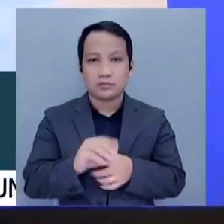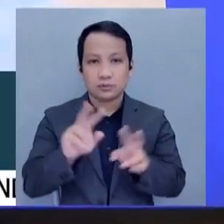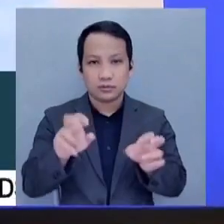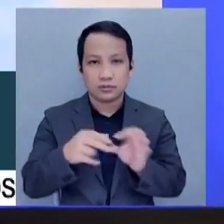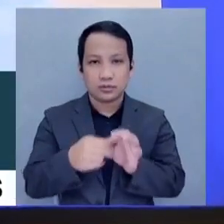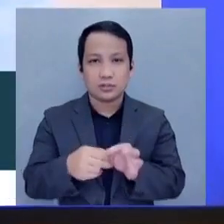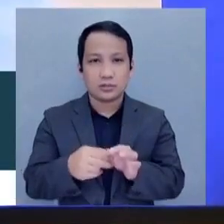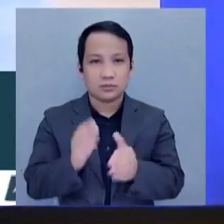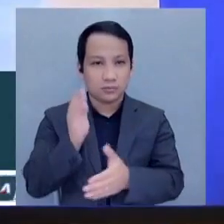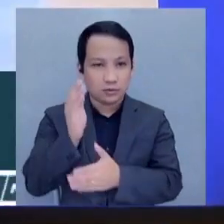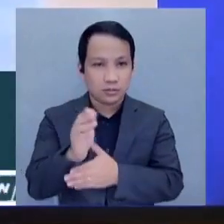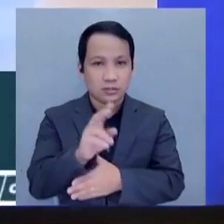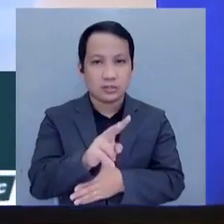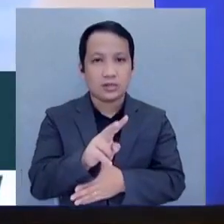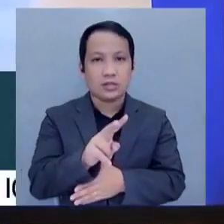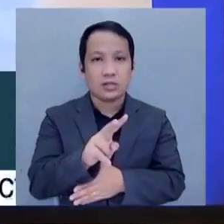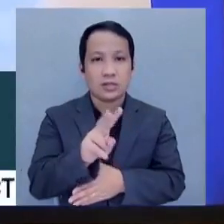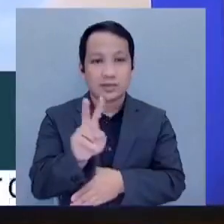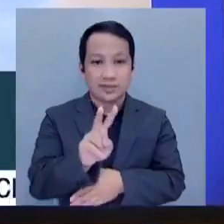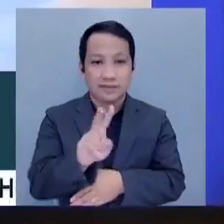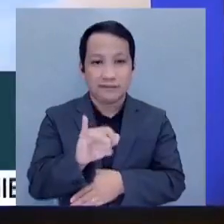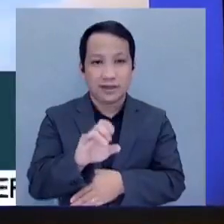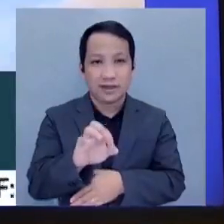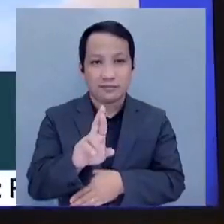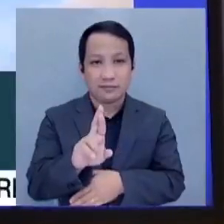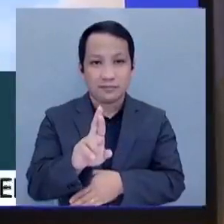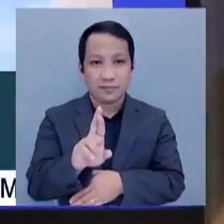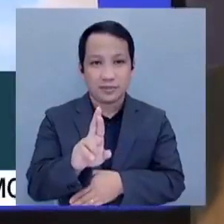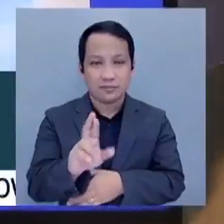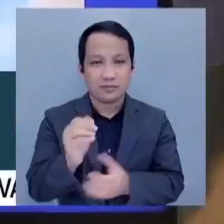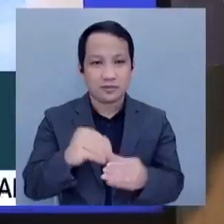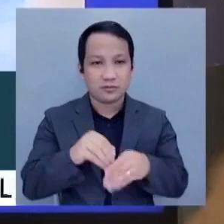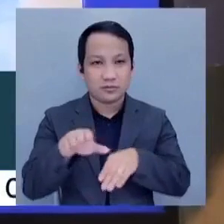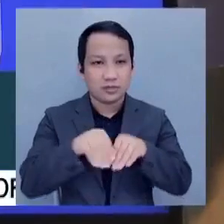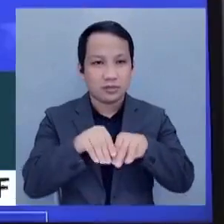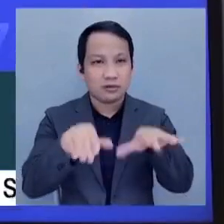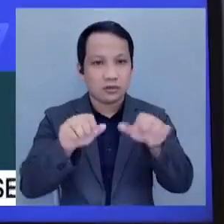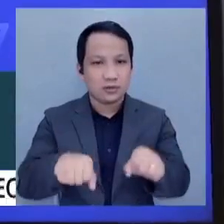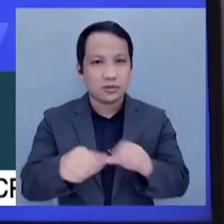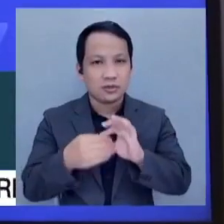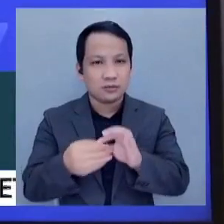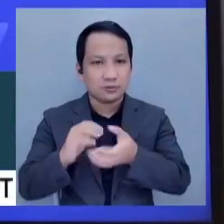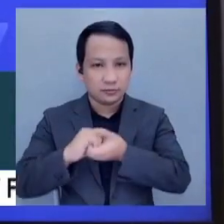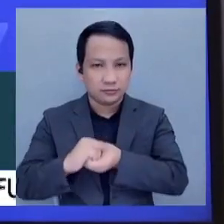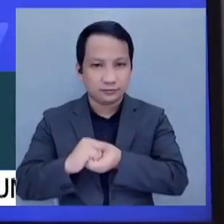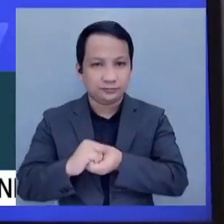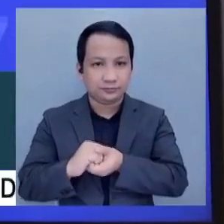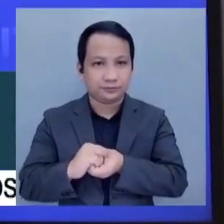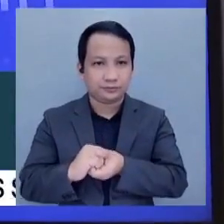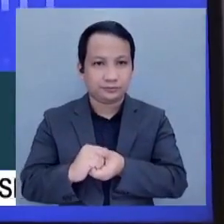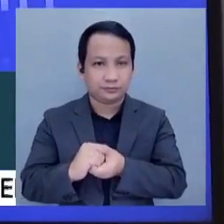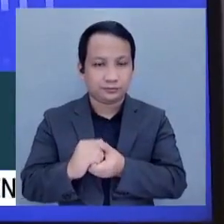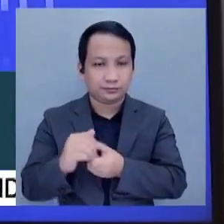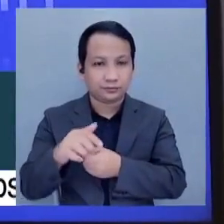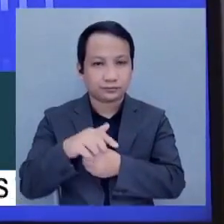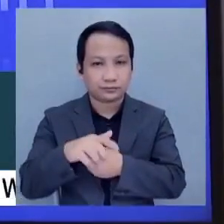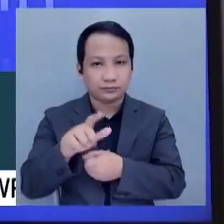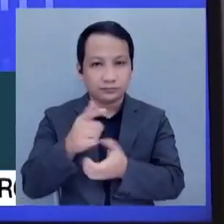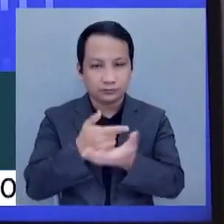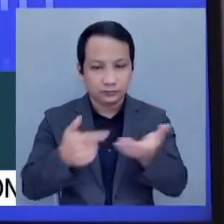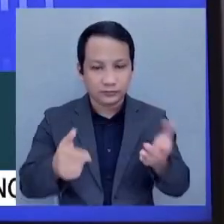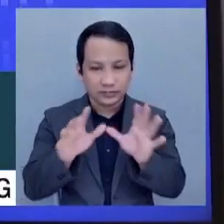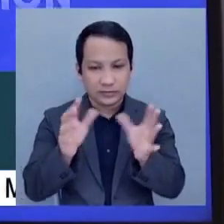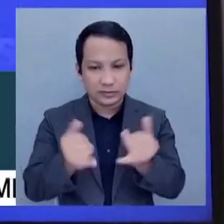future, Viber said it plans to roll out other services such as possible partnerships with logistics companies and add